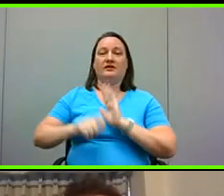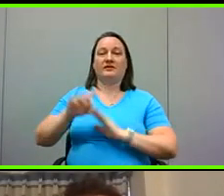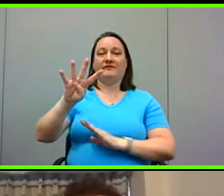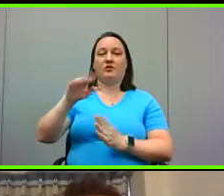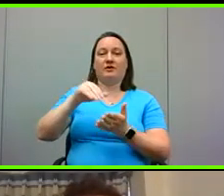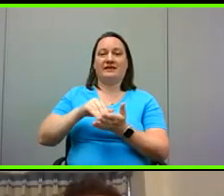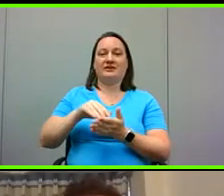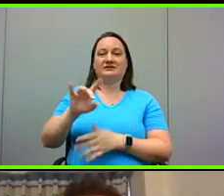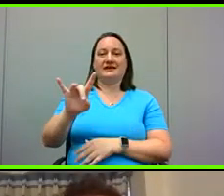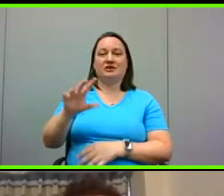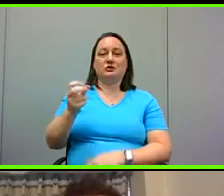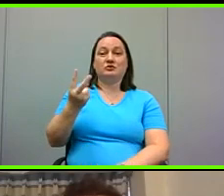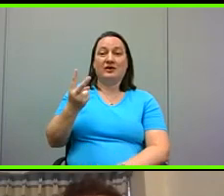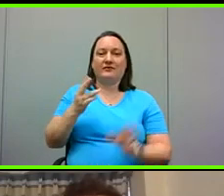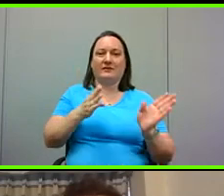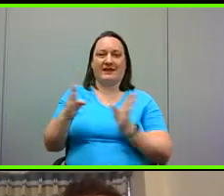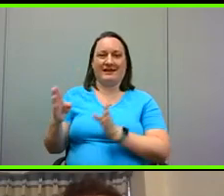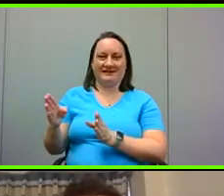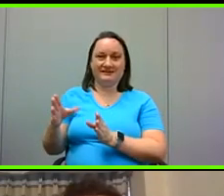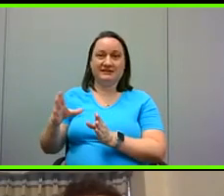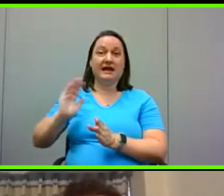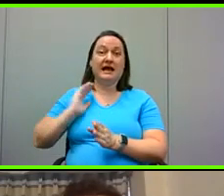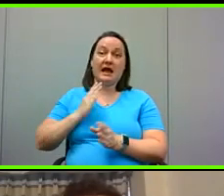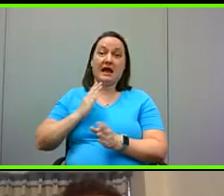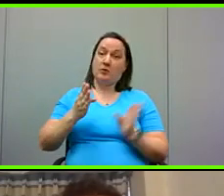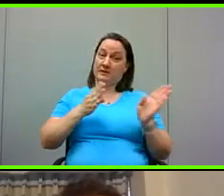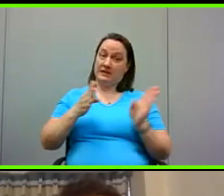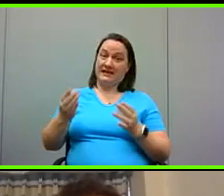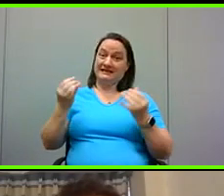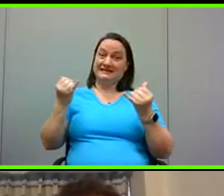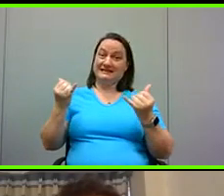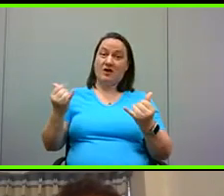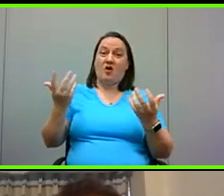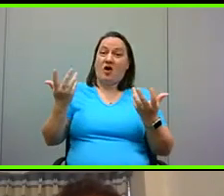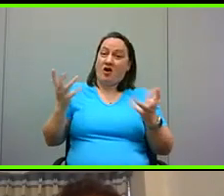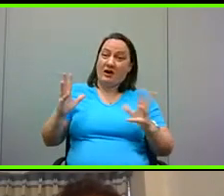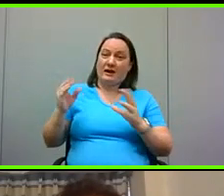plans. Actually, our plans to date has already exceeded our plans for last year when we didn't have